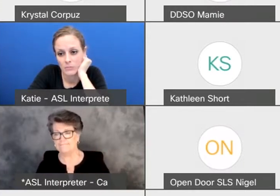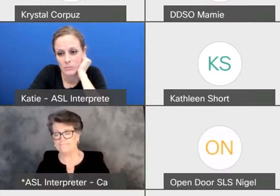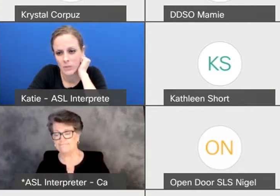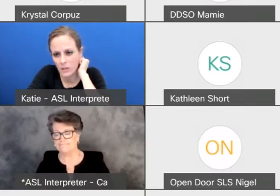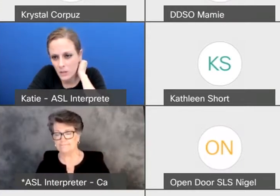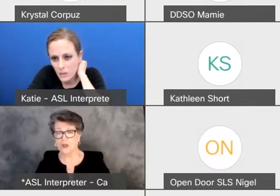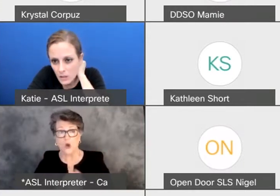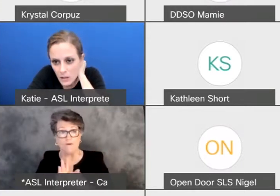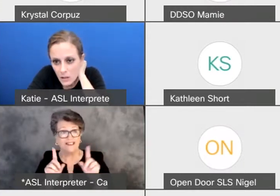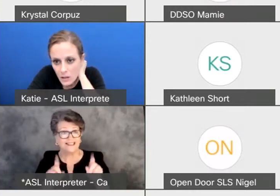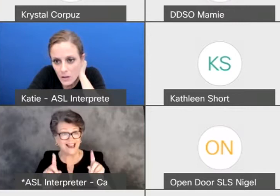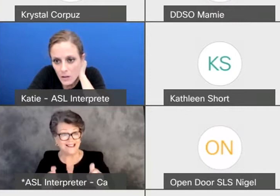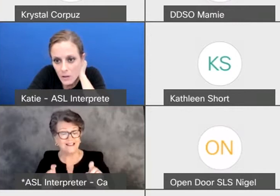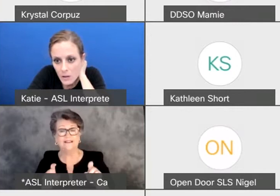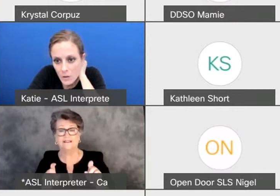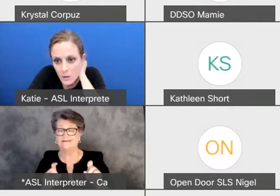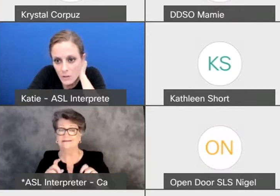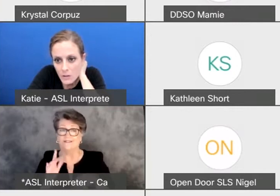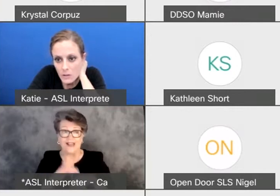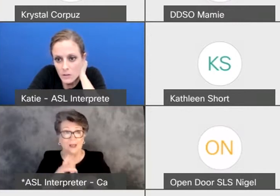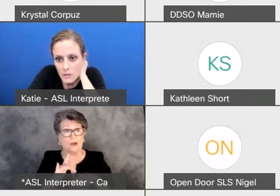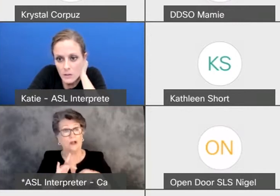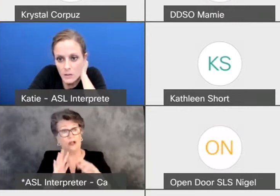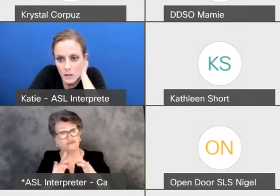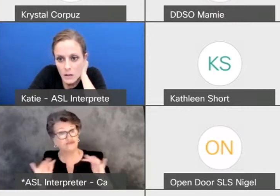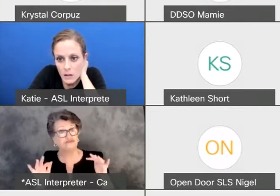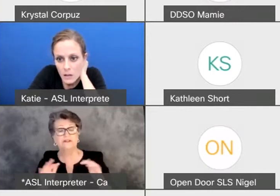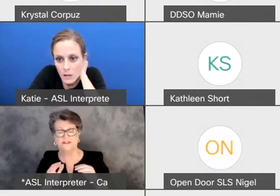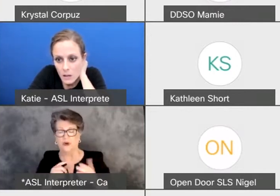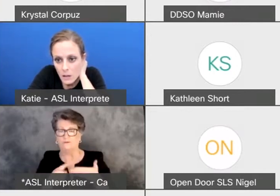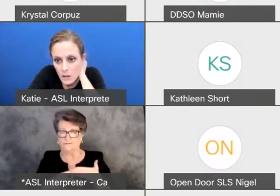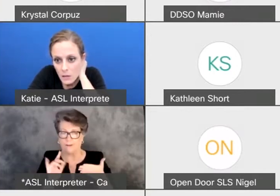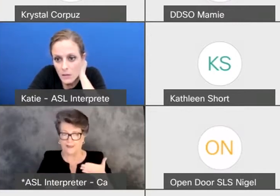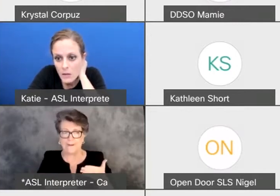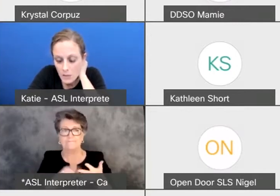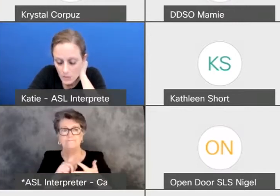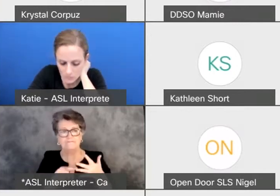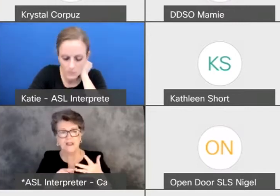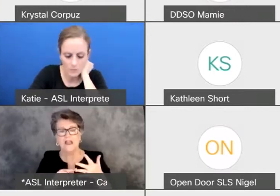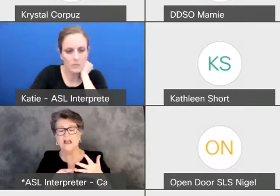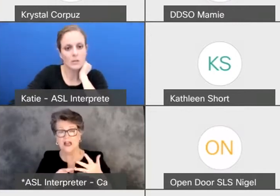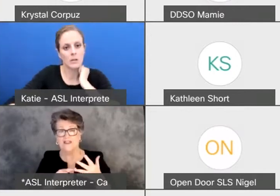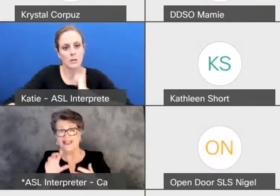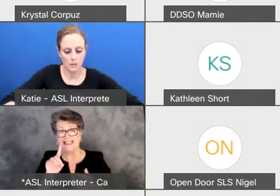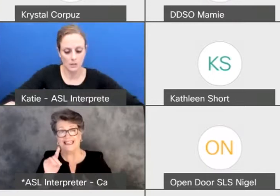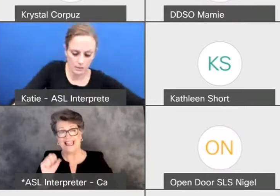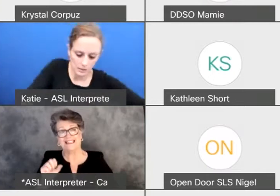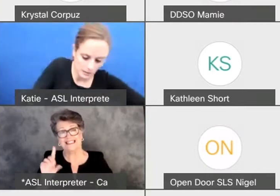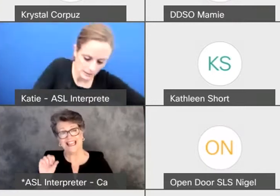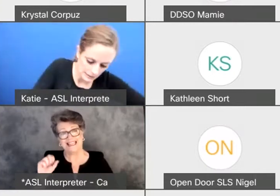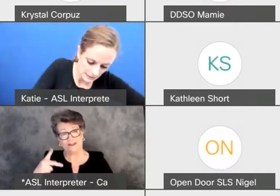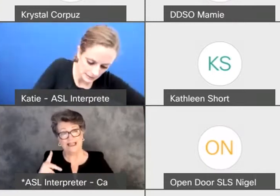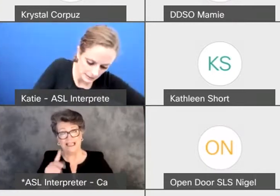COVID tests, the availability of things like that. So make sure I'll talk about that. We're going to go over the Dsp